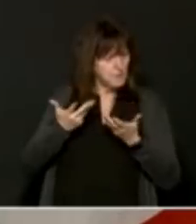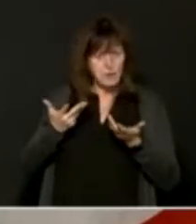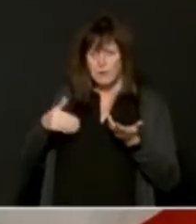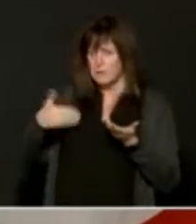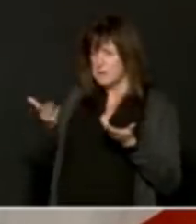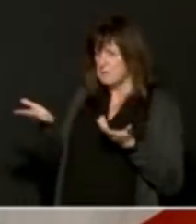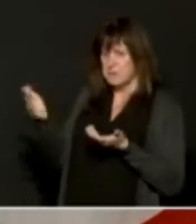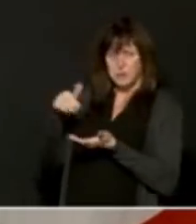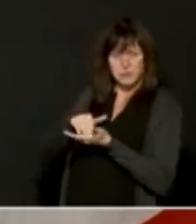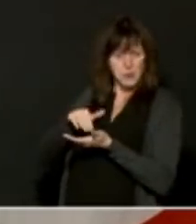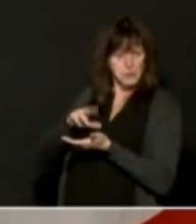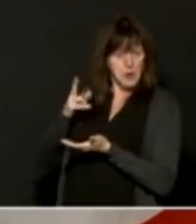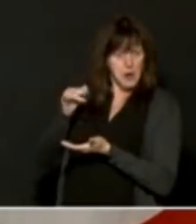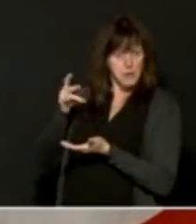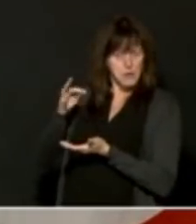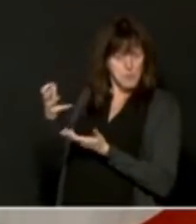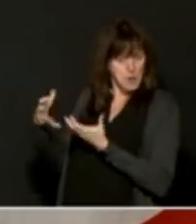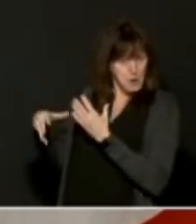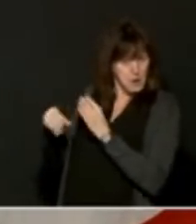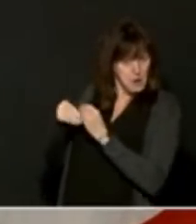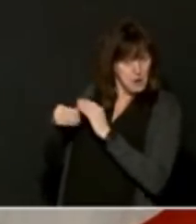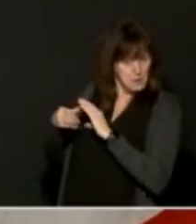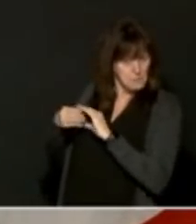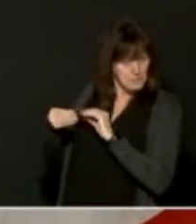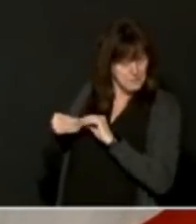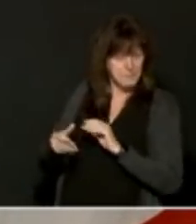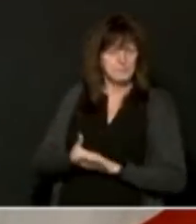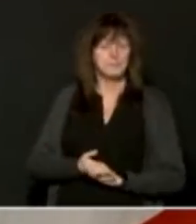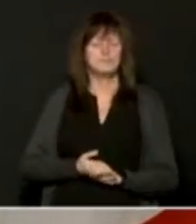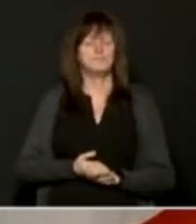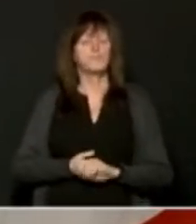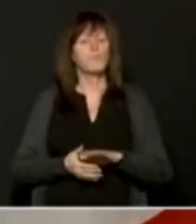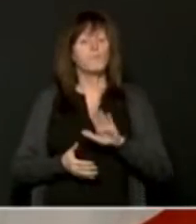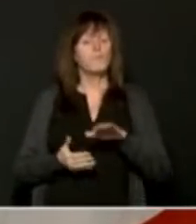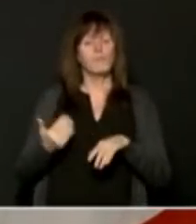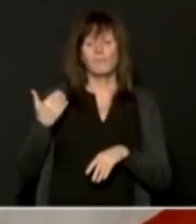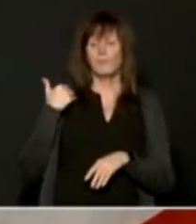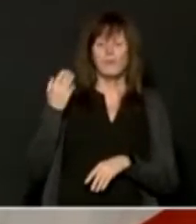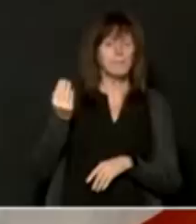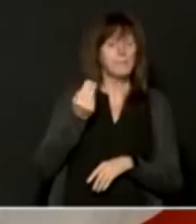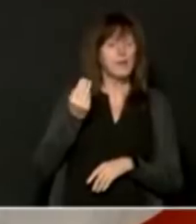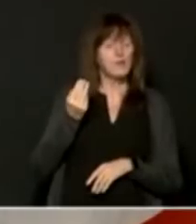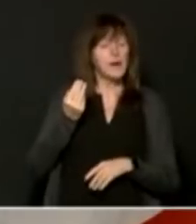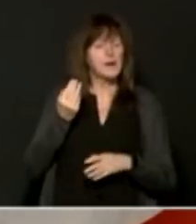since our last update on Monday, Ontario has reported an additional